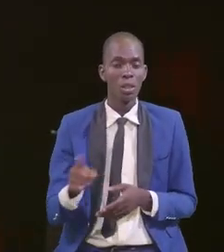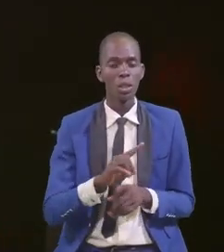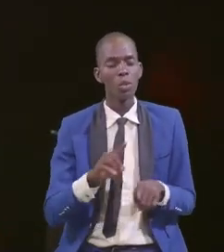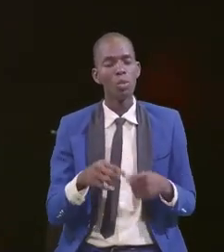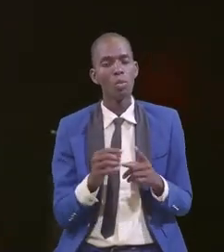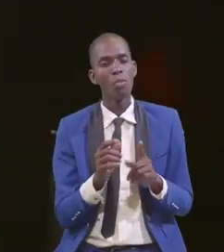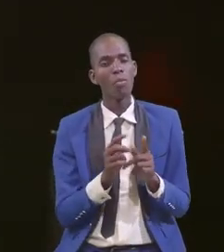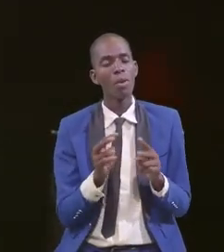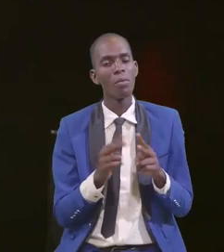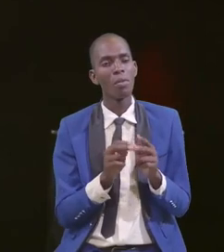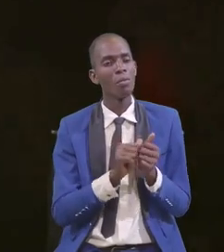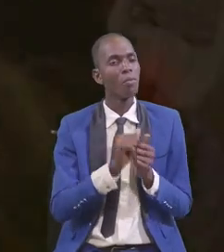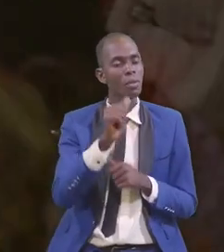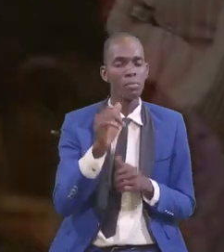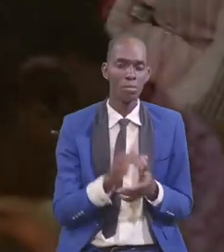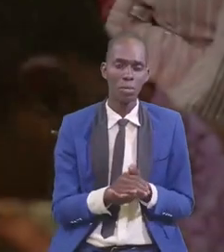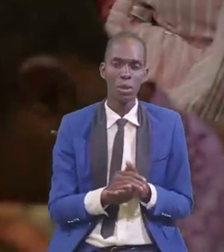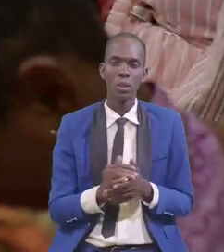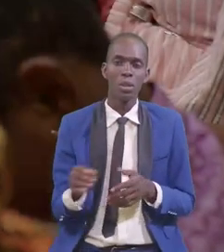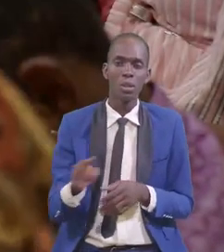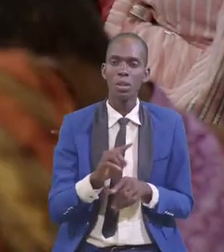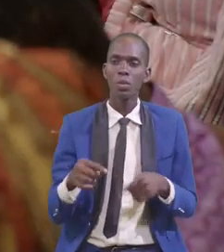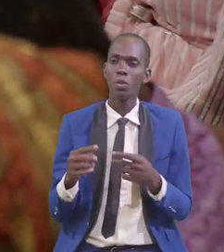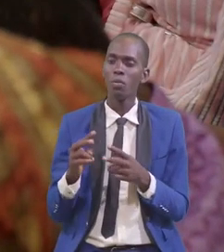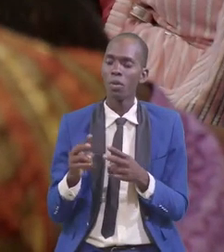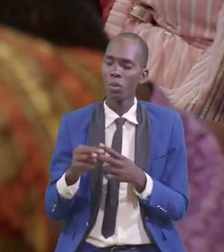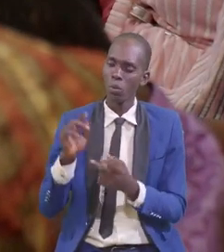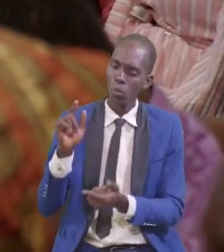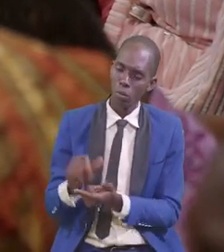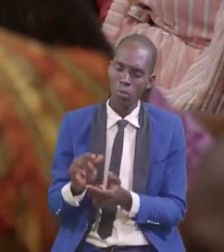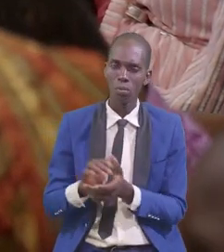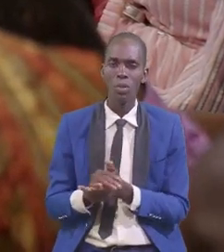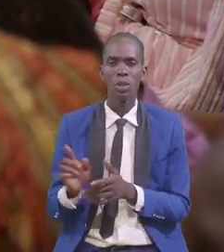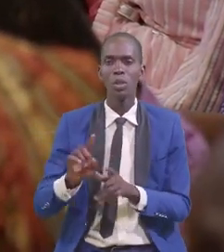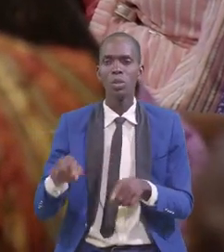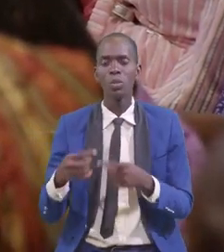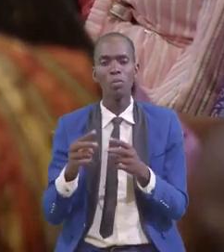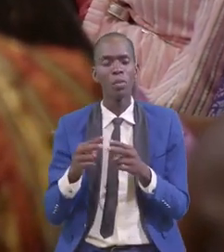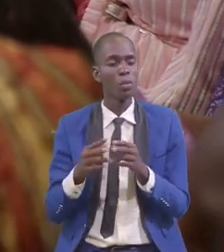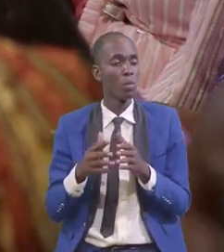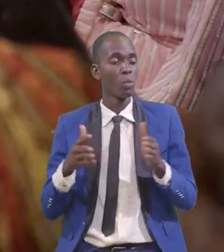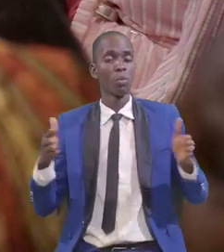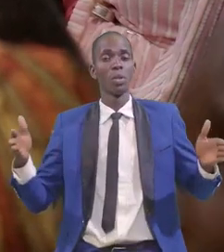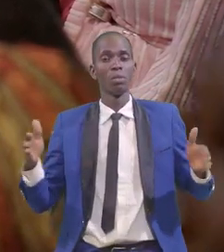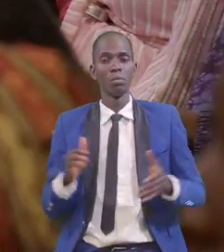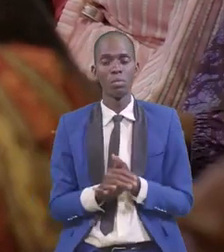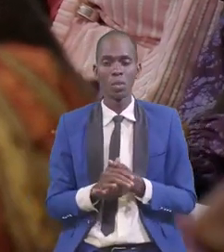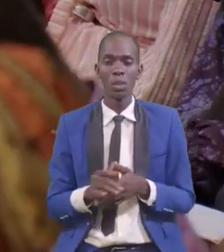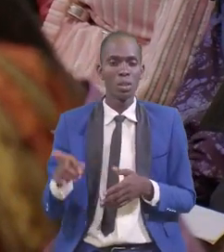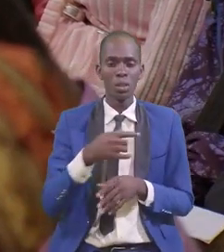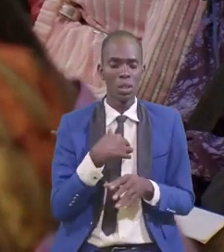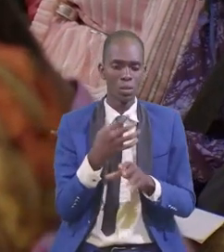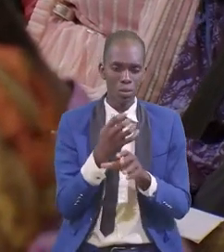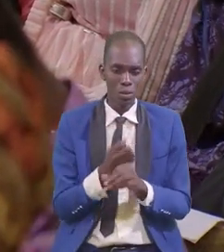they've gone so low, they've gone so wide, They've got all these connections.